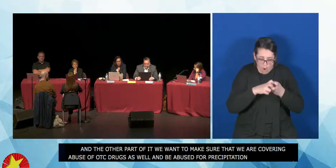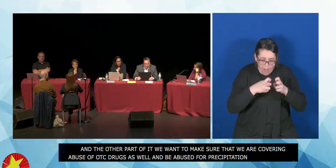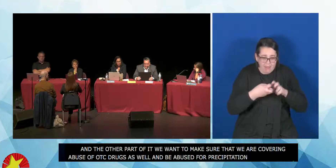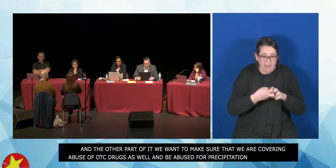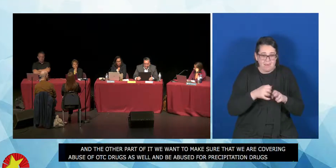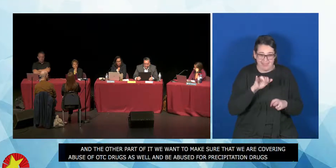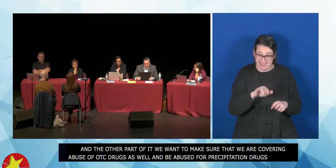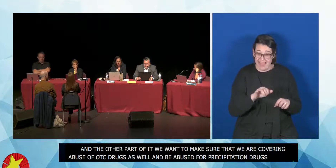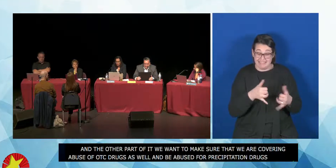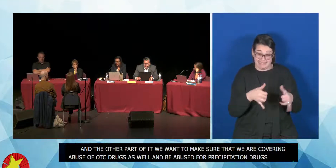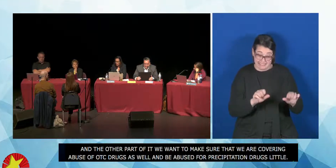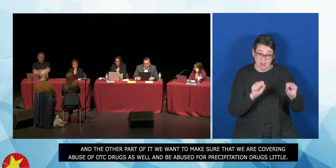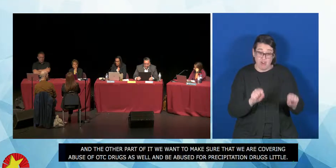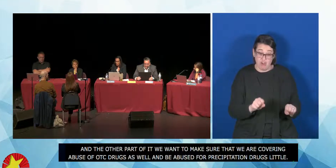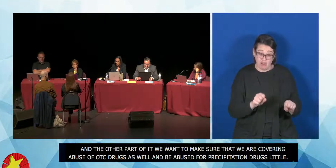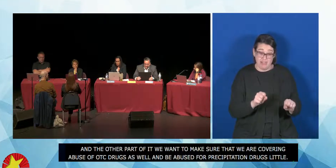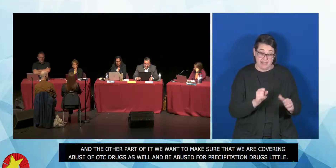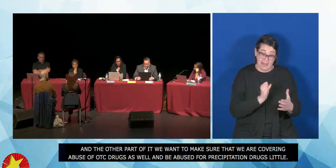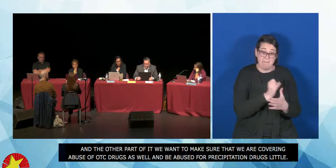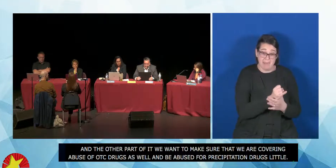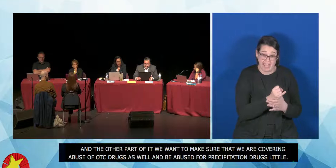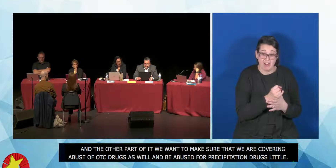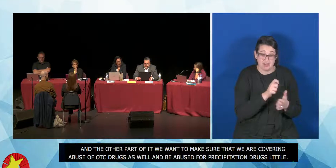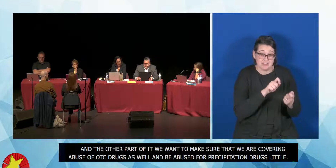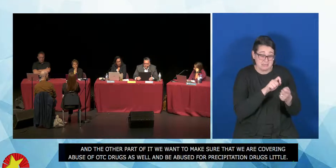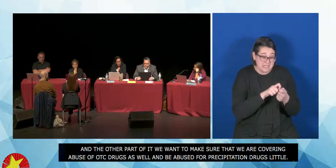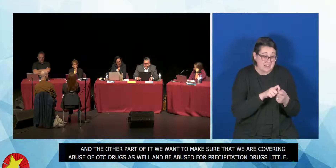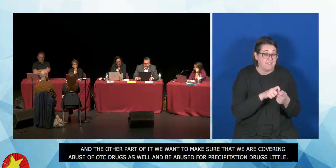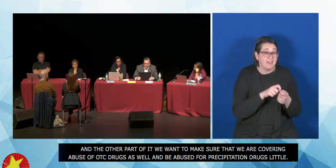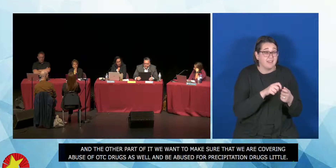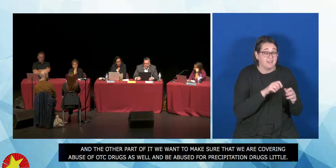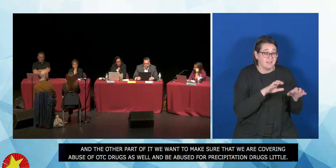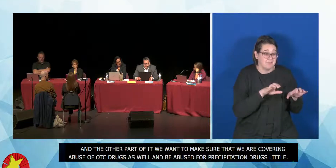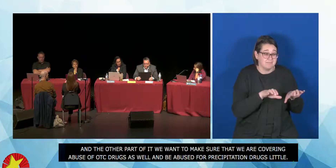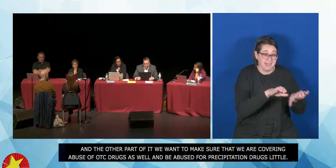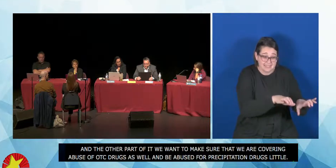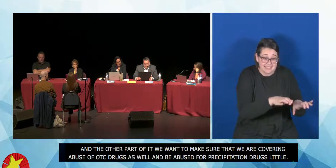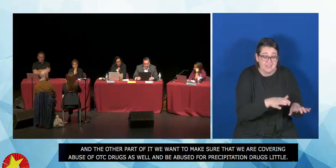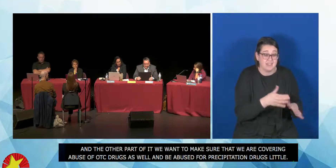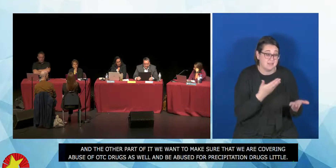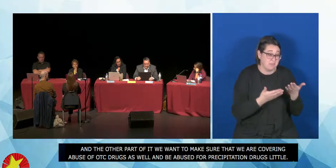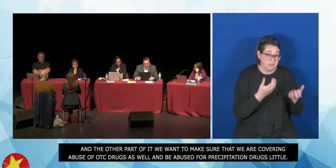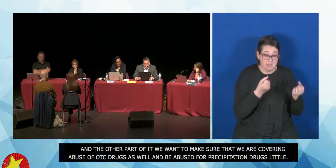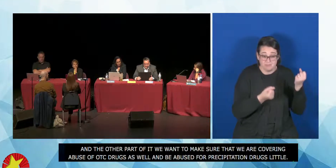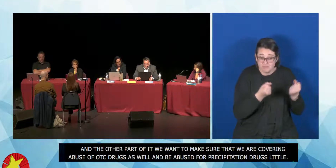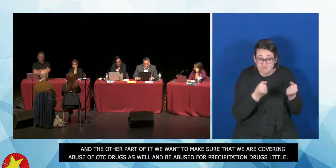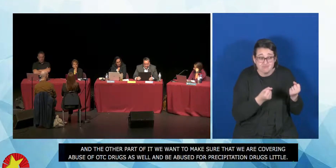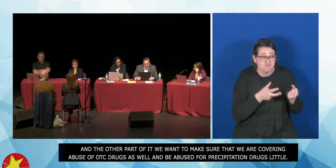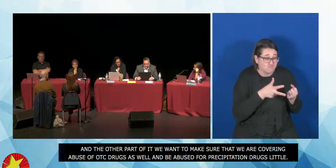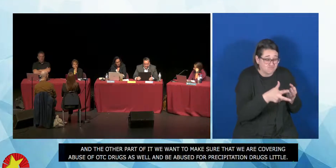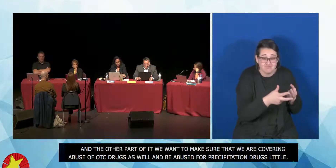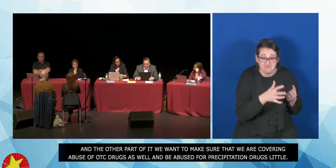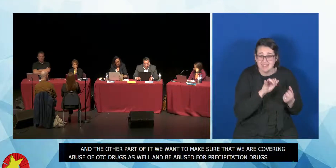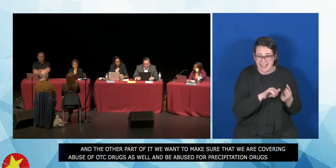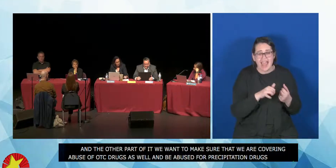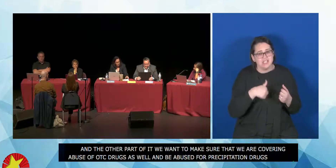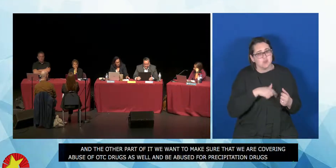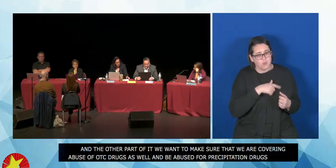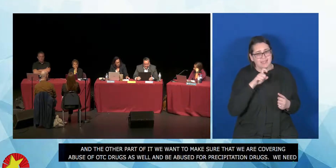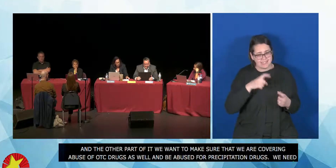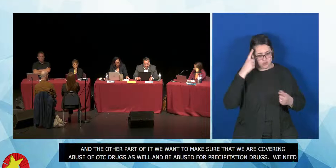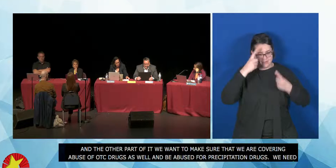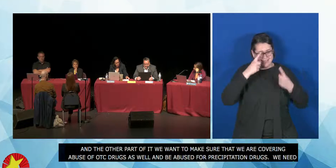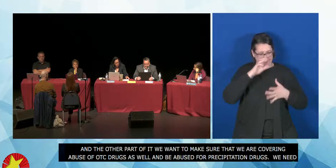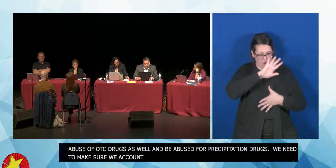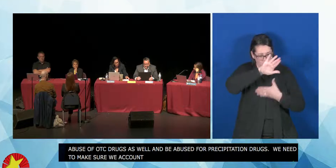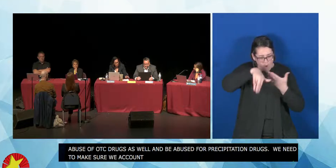might impair certain, the operation of heavy machinery or driving or other things like that. So we need to make sure that we account for all of those things